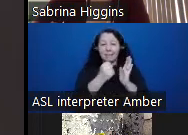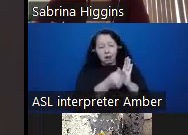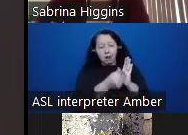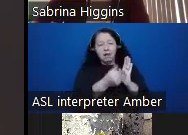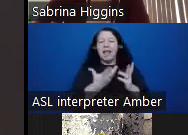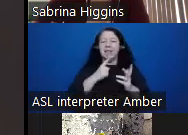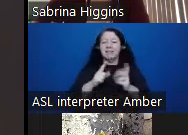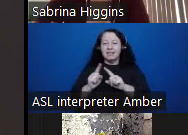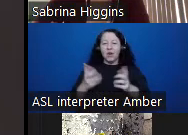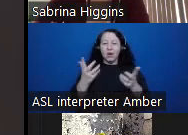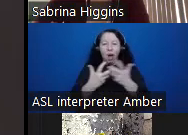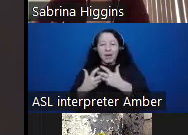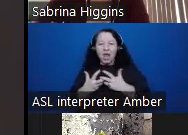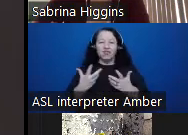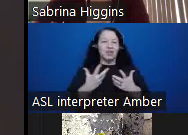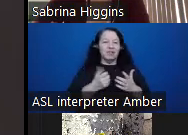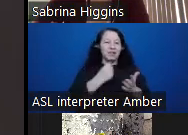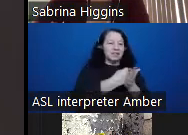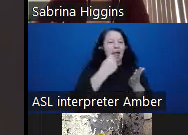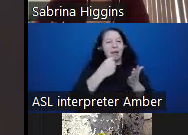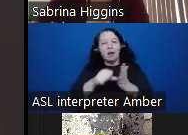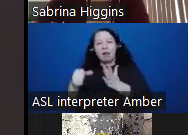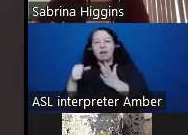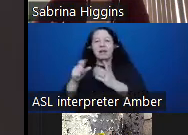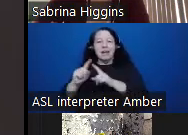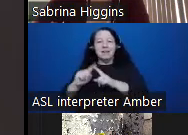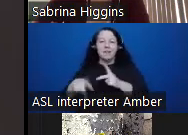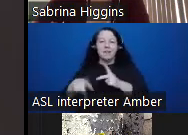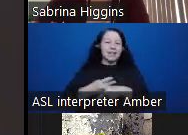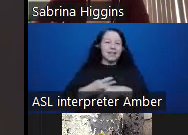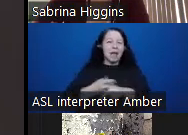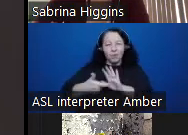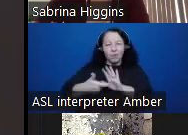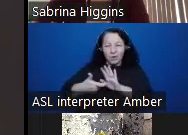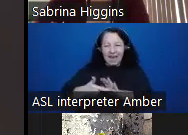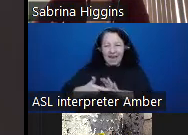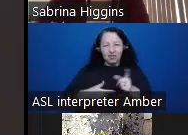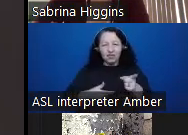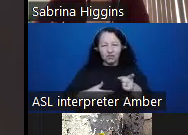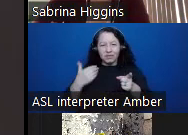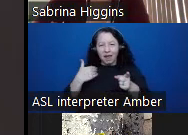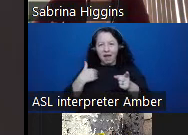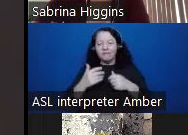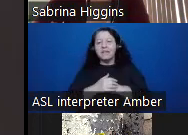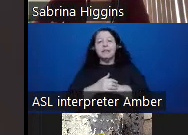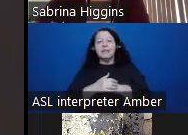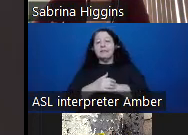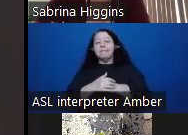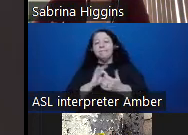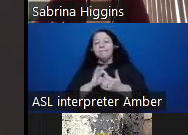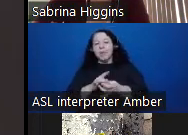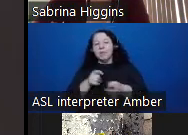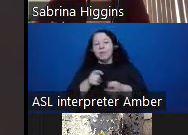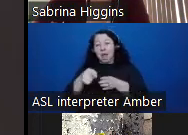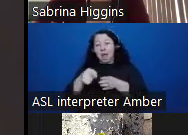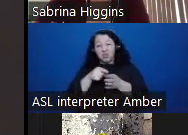and different types of organization, like in different types of representations. In terms of specialization, it's